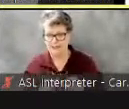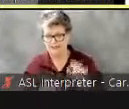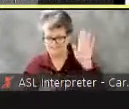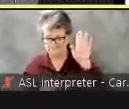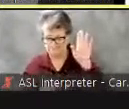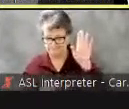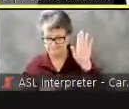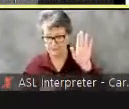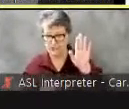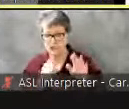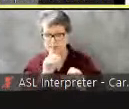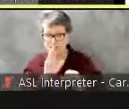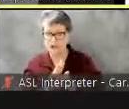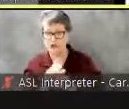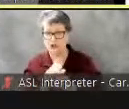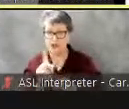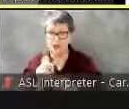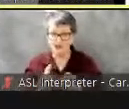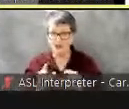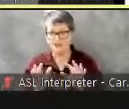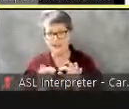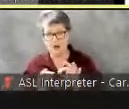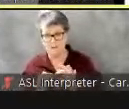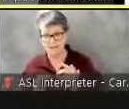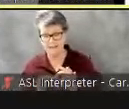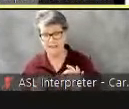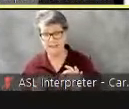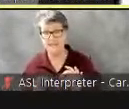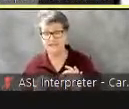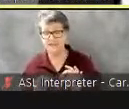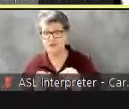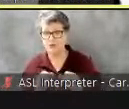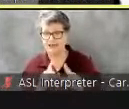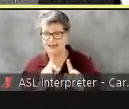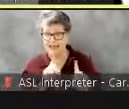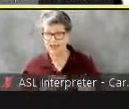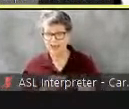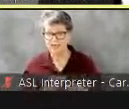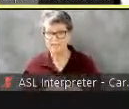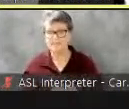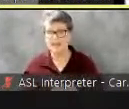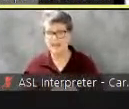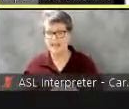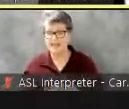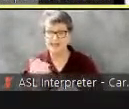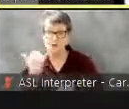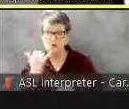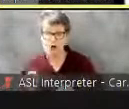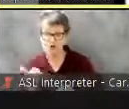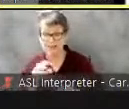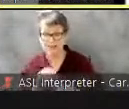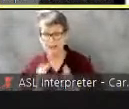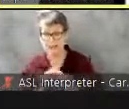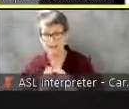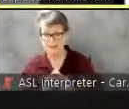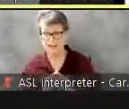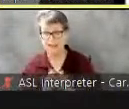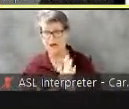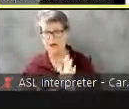feature to ensure that your question and comment has been answered. If you're calling into the meeting, please